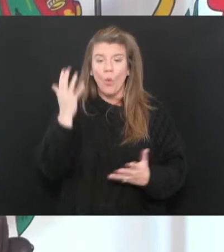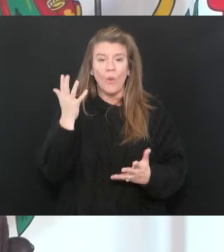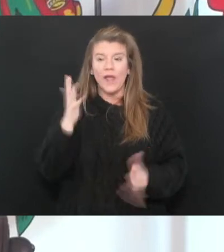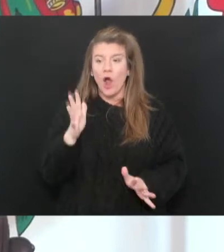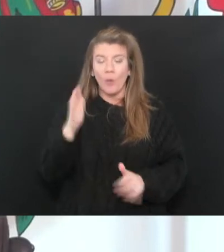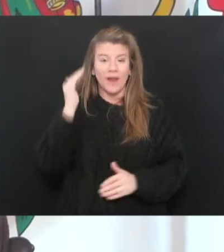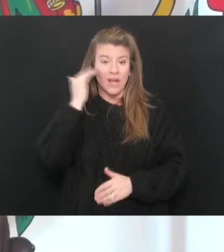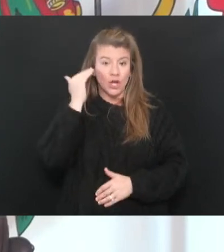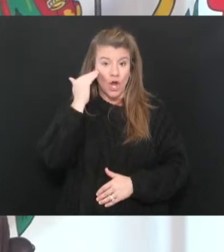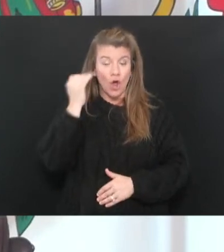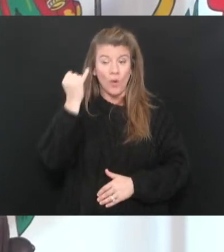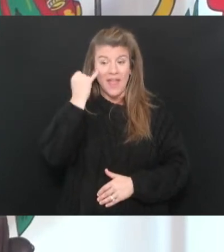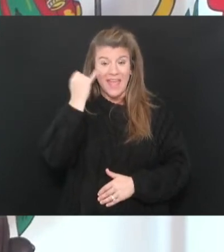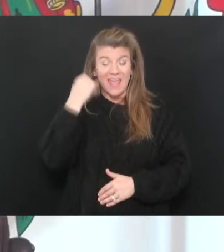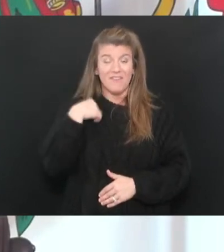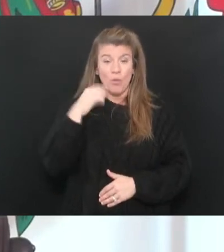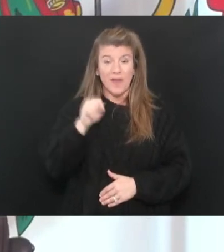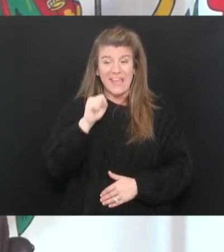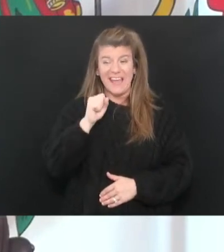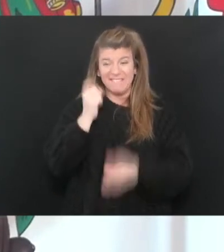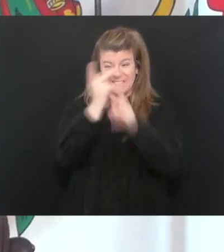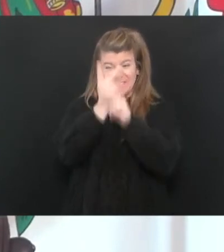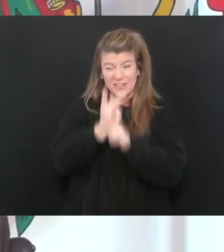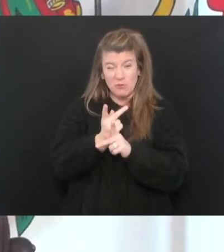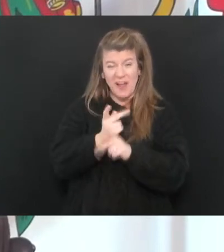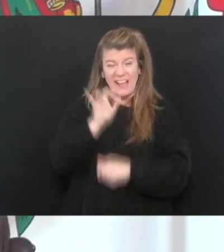if we can penetrate that